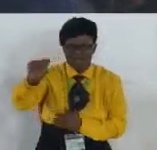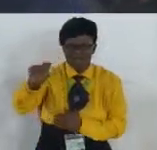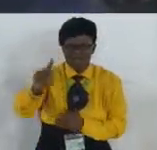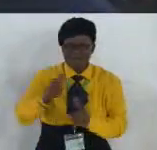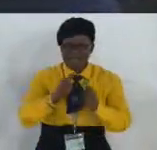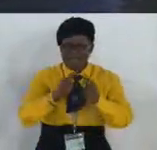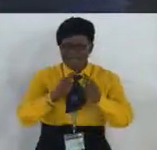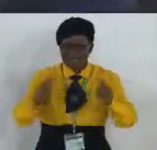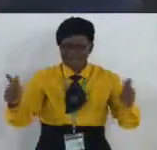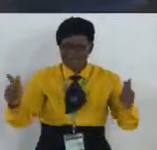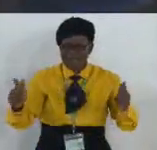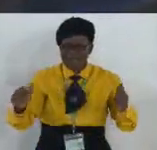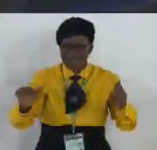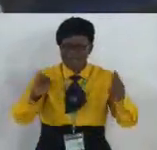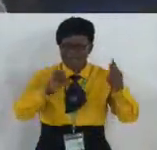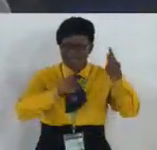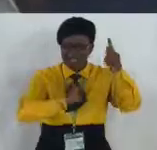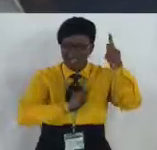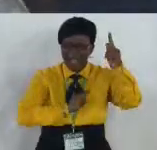God, the